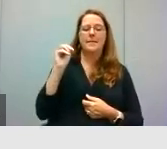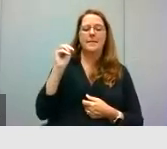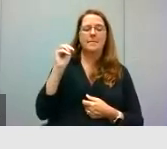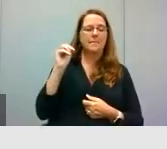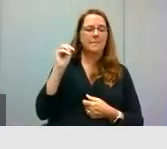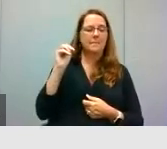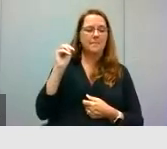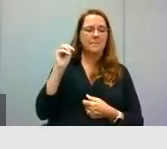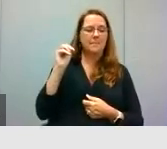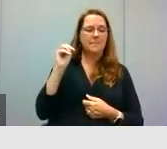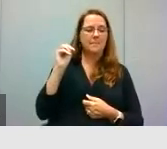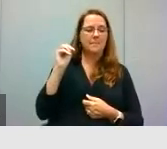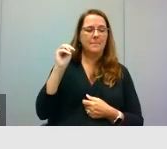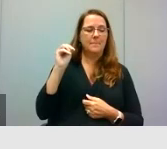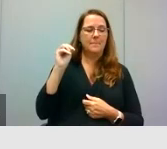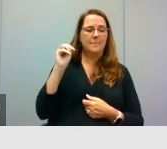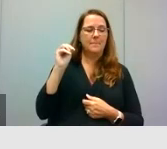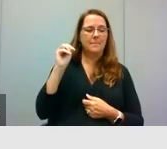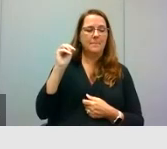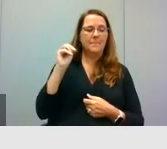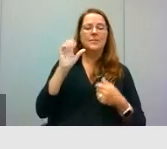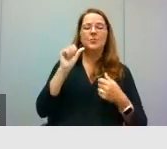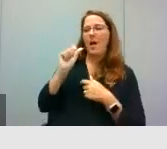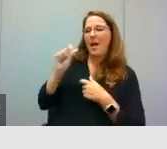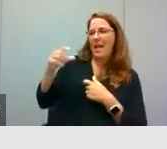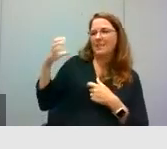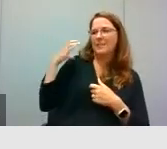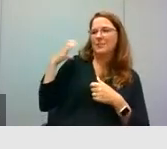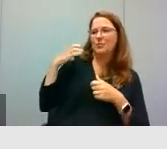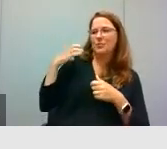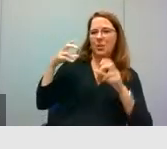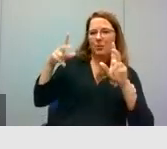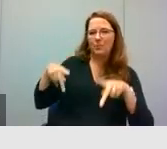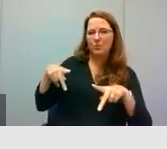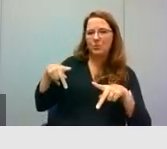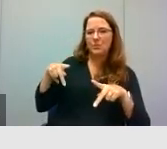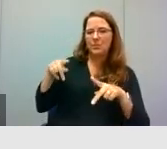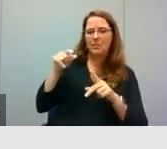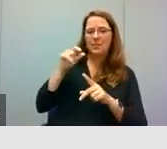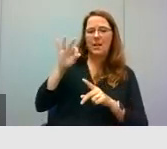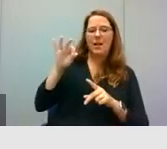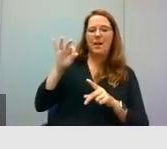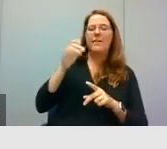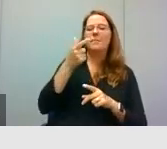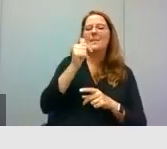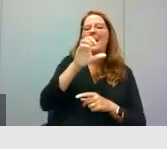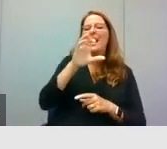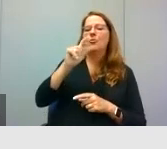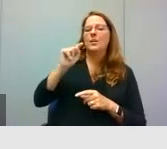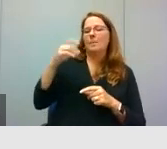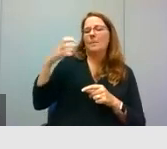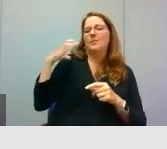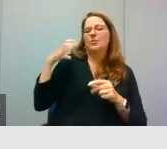So I'm Garrett Brumfield. I am the chairperson of this SRC.